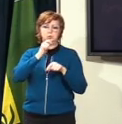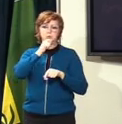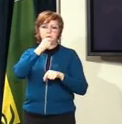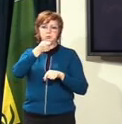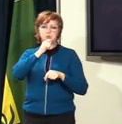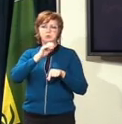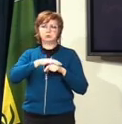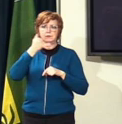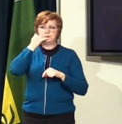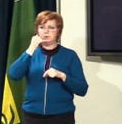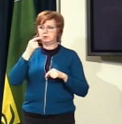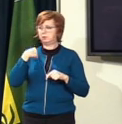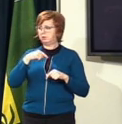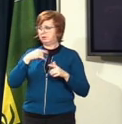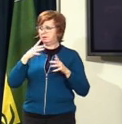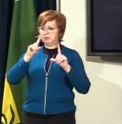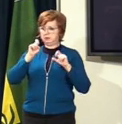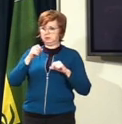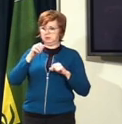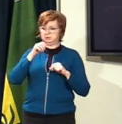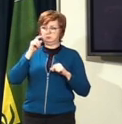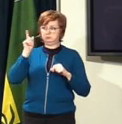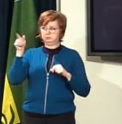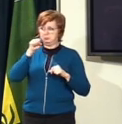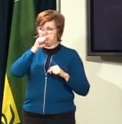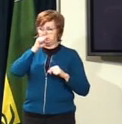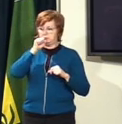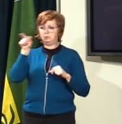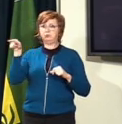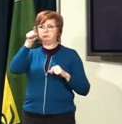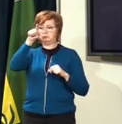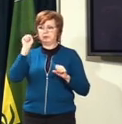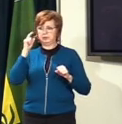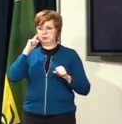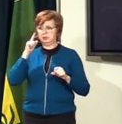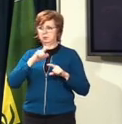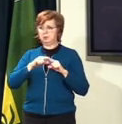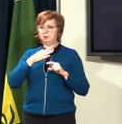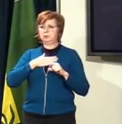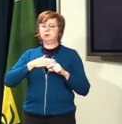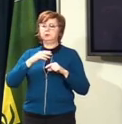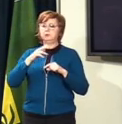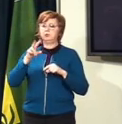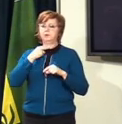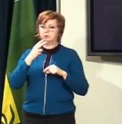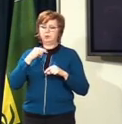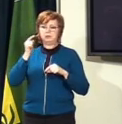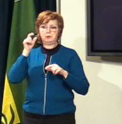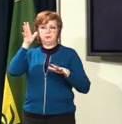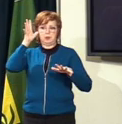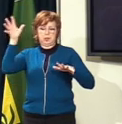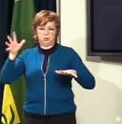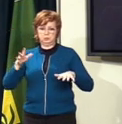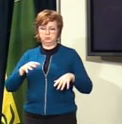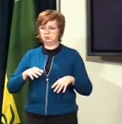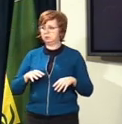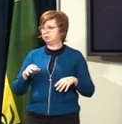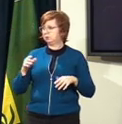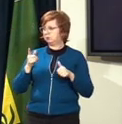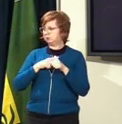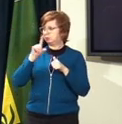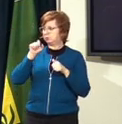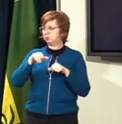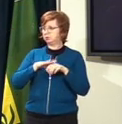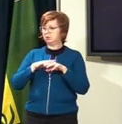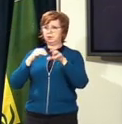in the room, we did test the audio earlier, and the folks on the line can hear you, but you're going to need to project your voice, please, and thanks. First question will